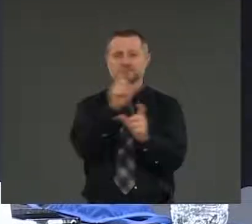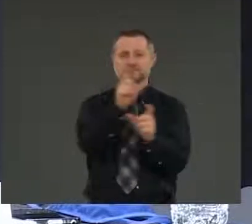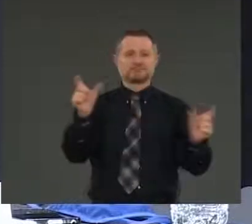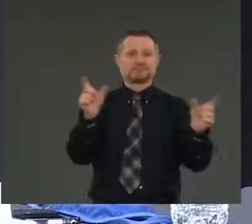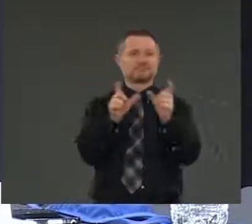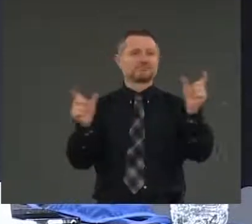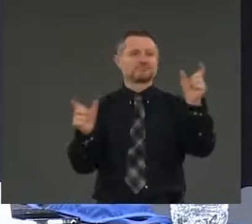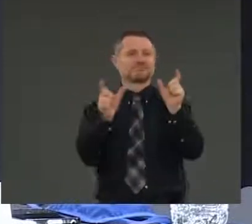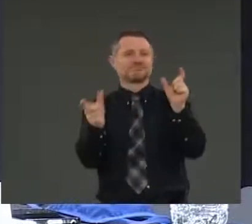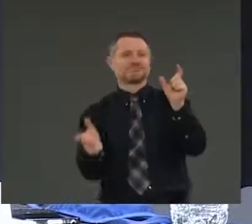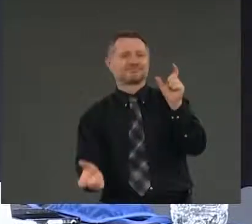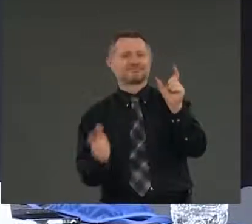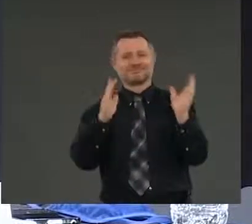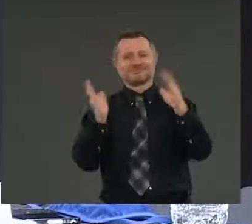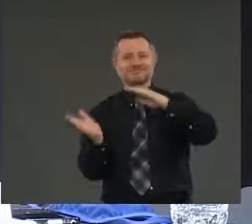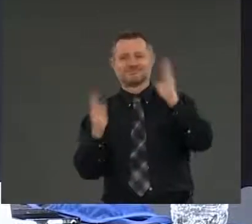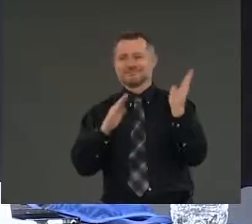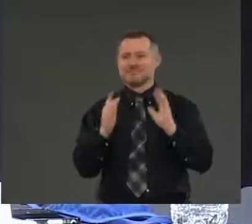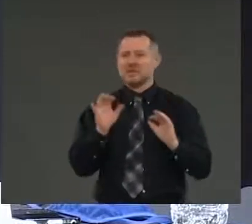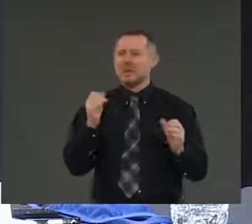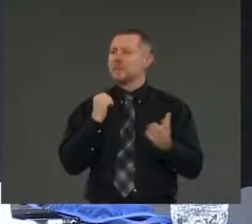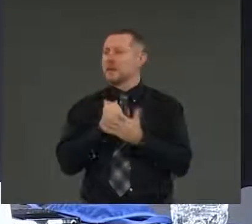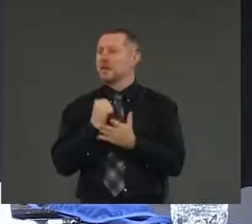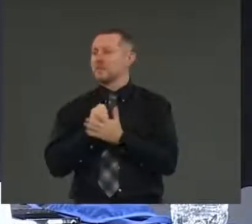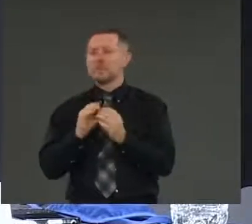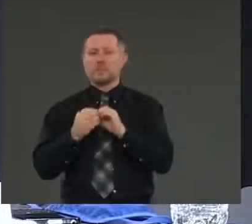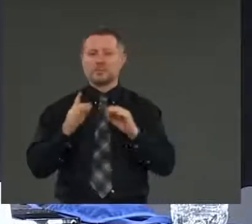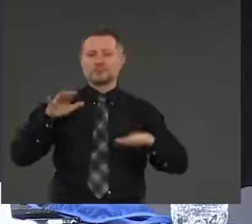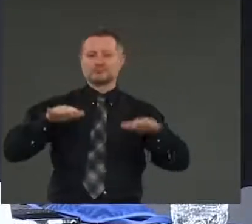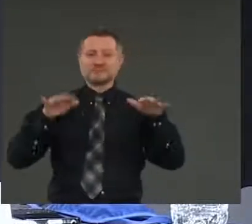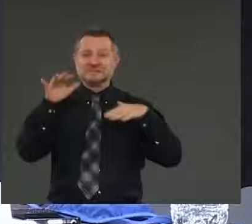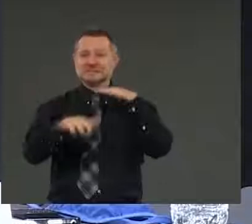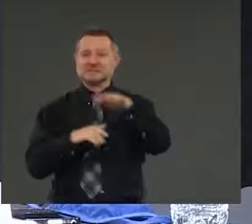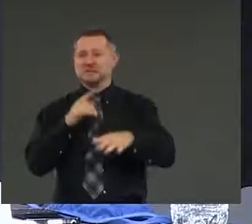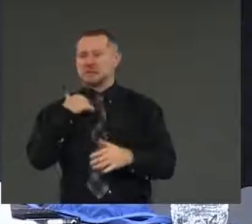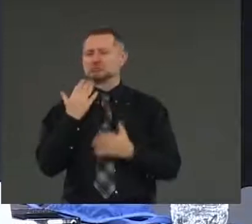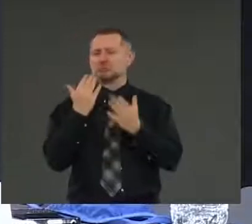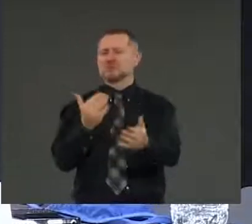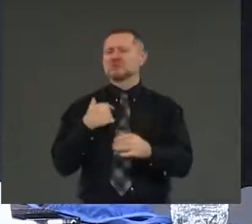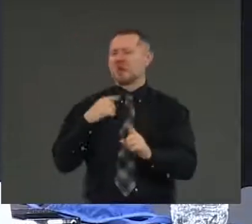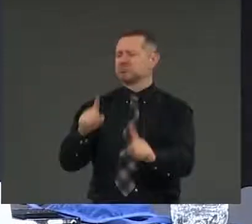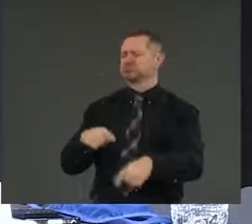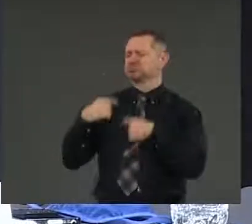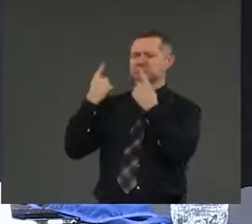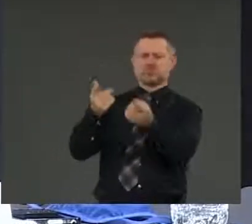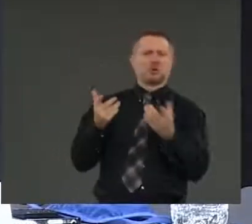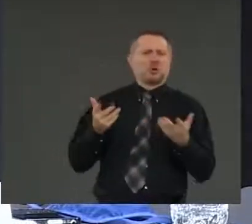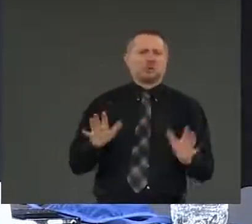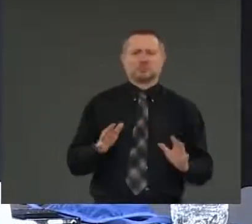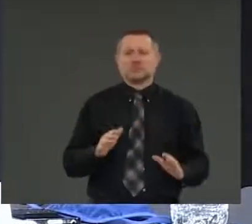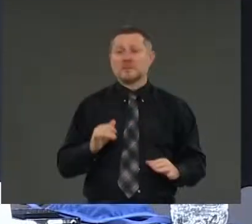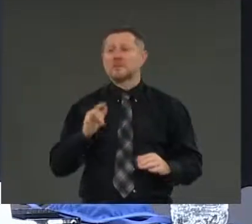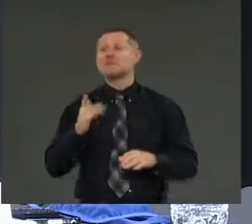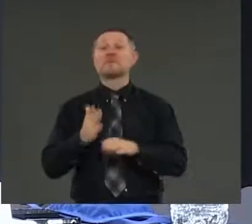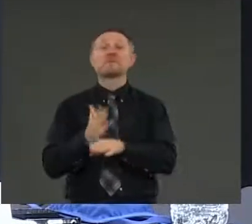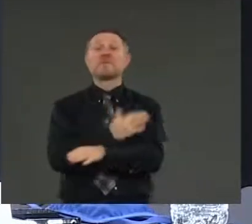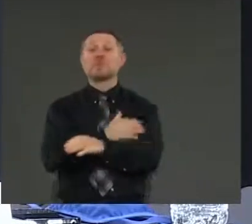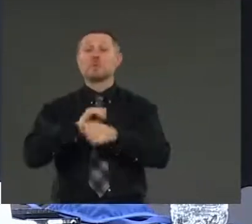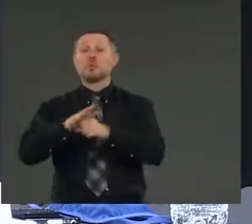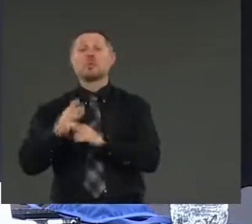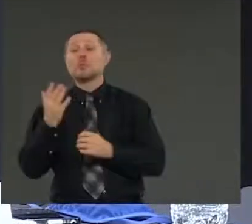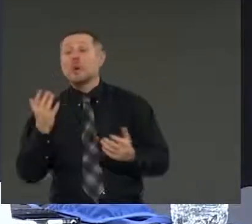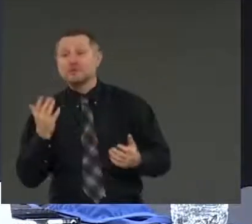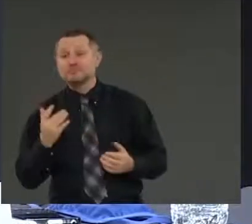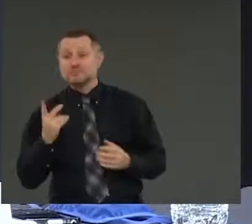for employers, which is something, frankly, we've encouraged from before the coronavirus, right? Because we have high traffic during